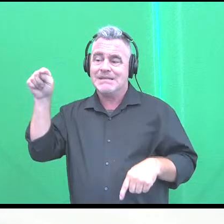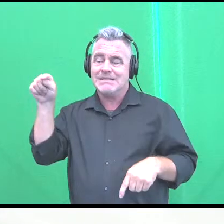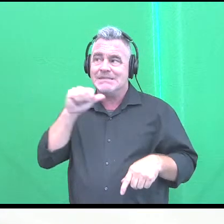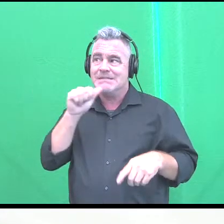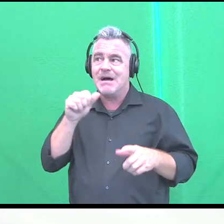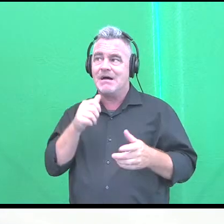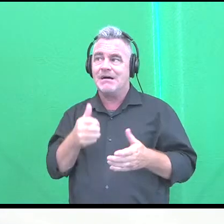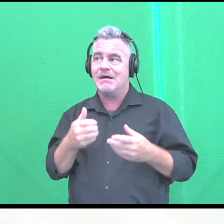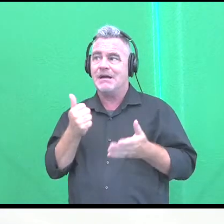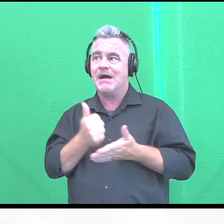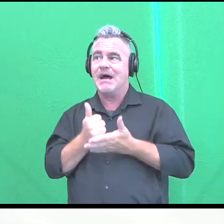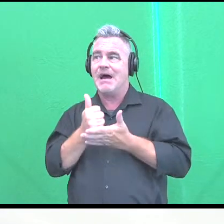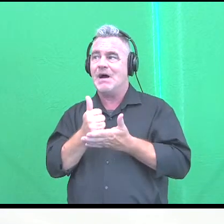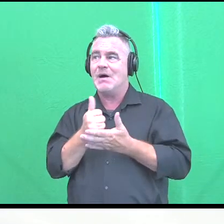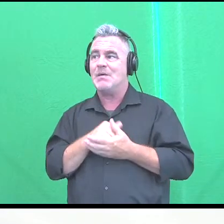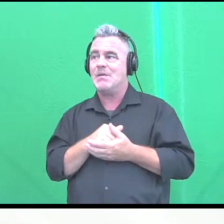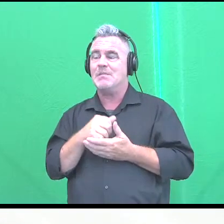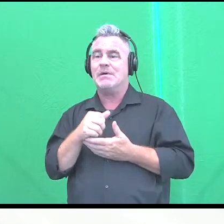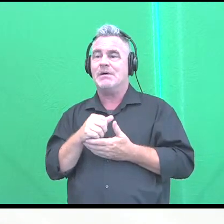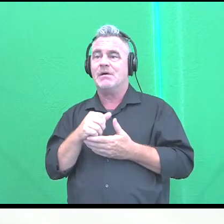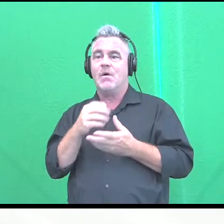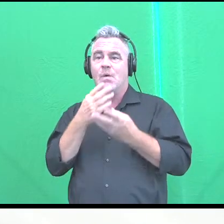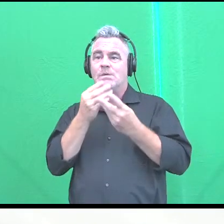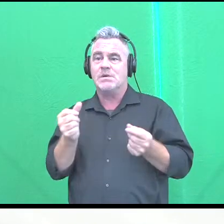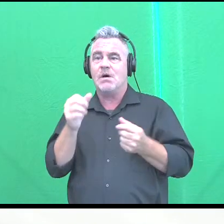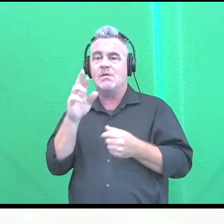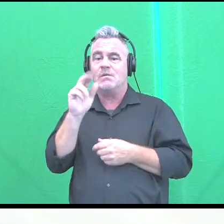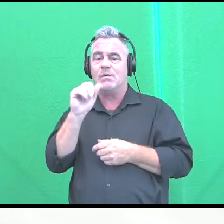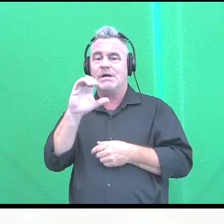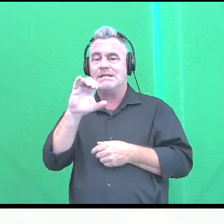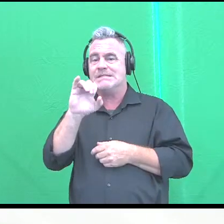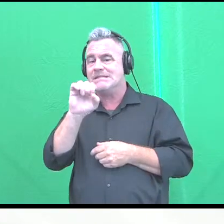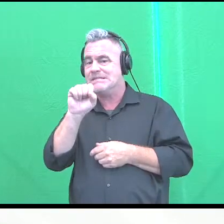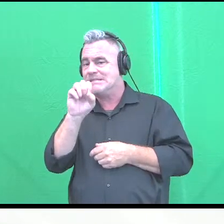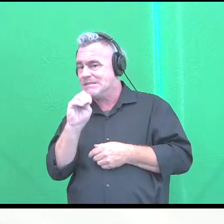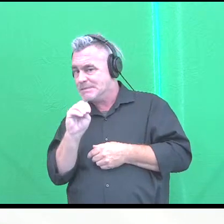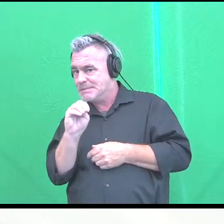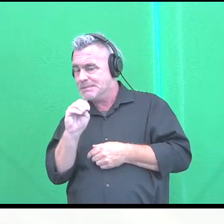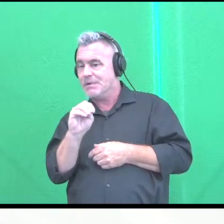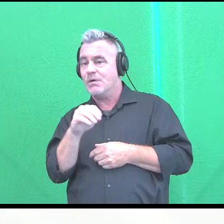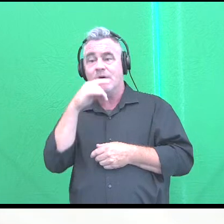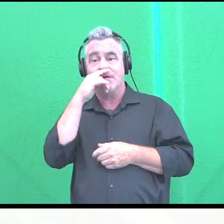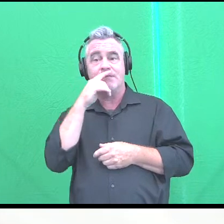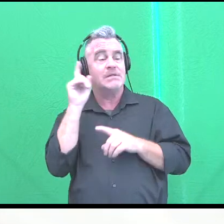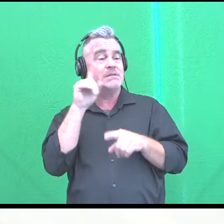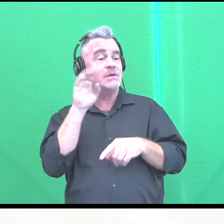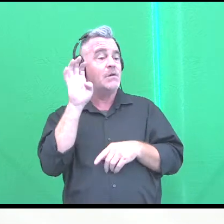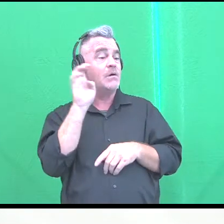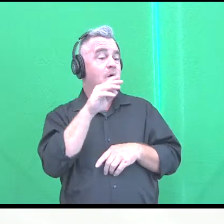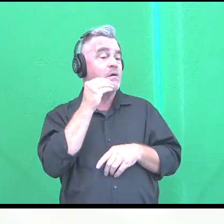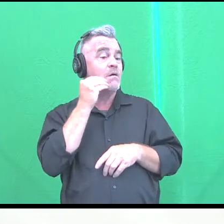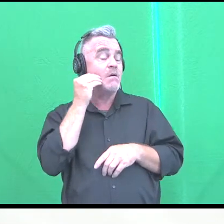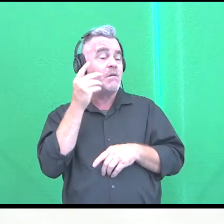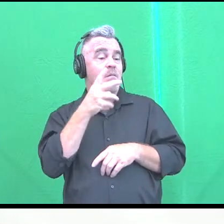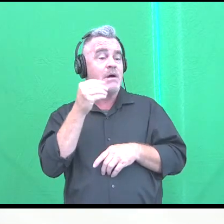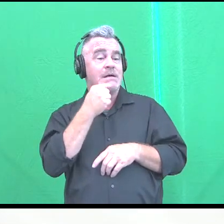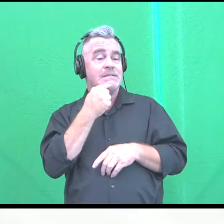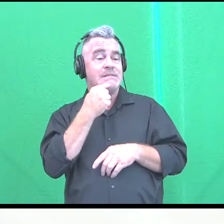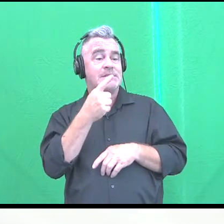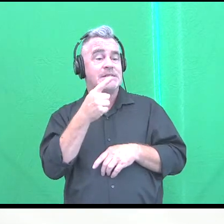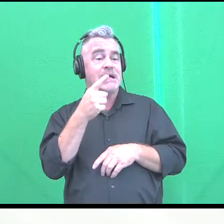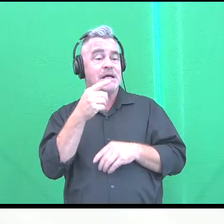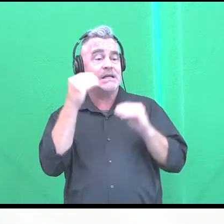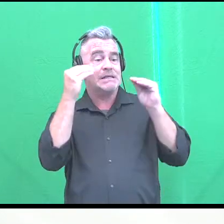solve racism. We have children coming home and telling their parents that their teachers are telling them that police are